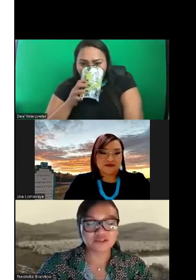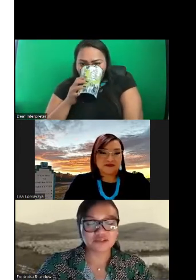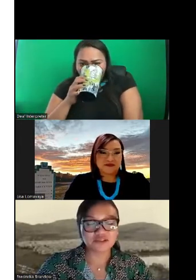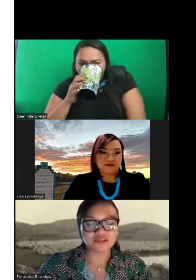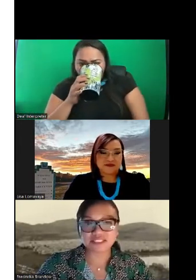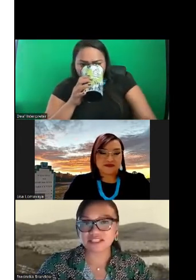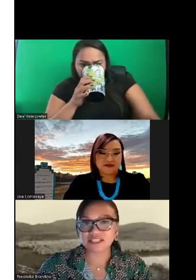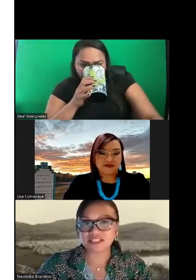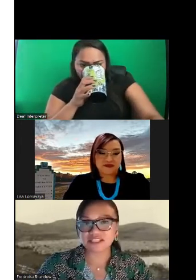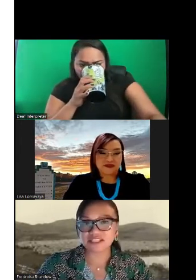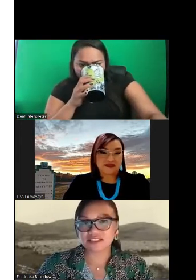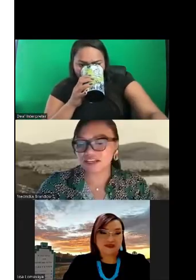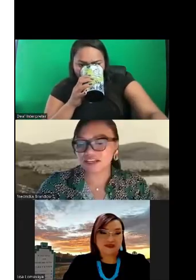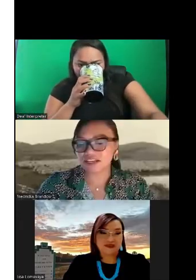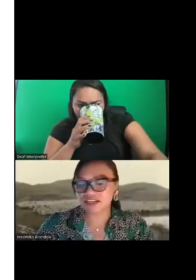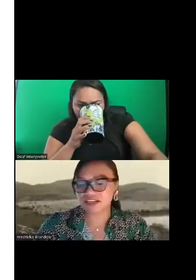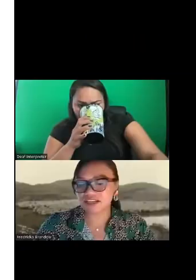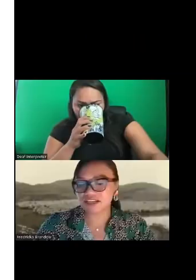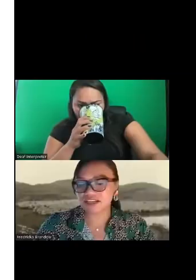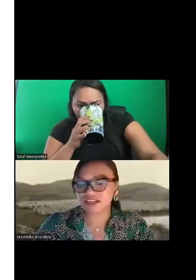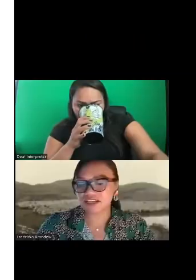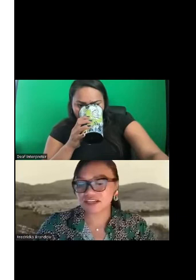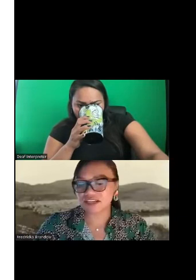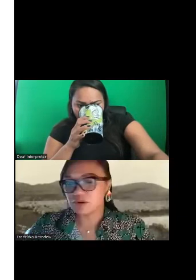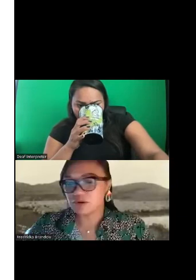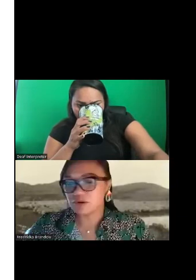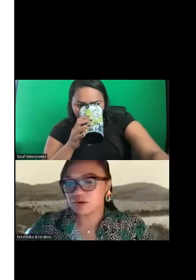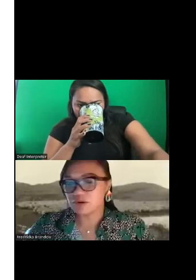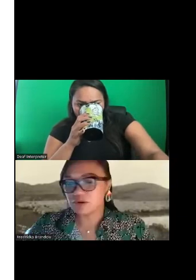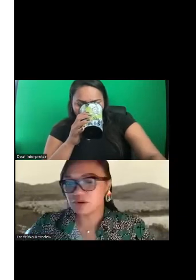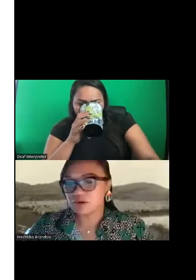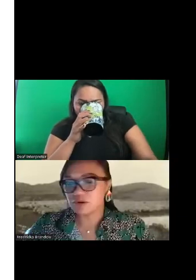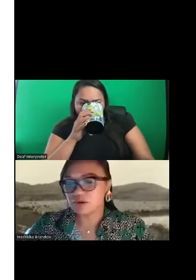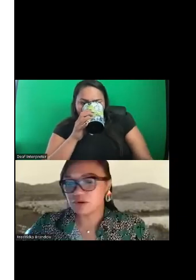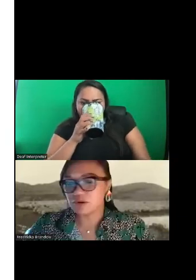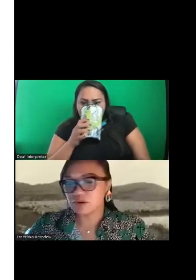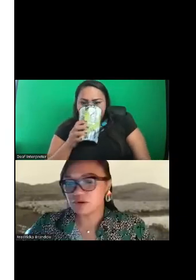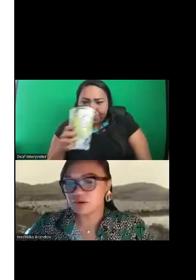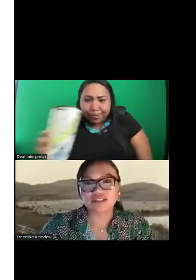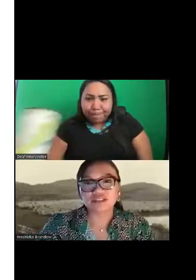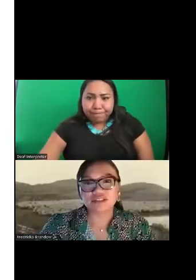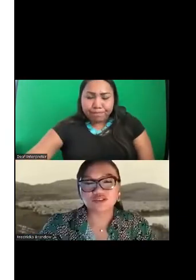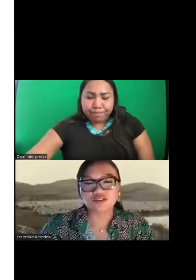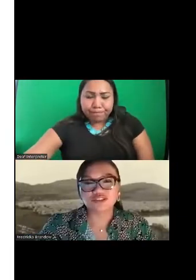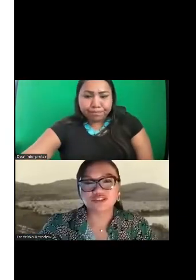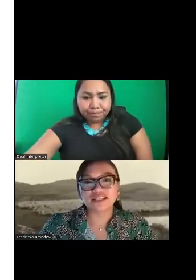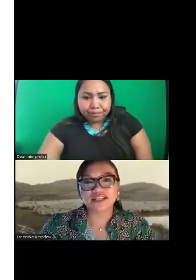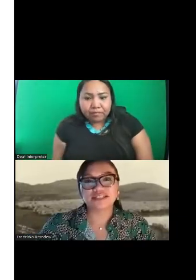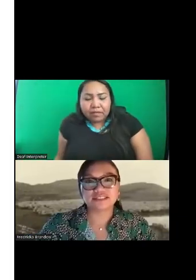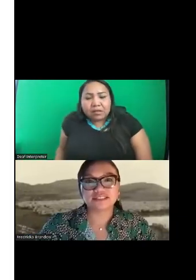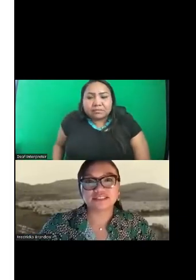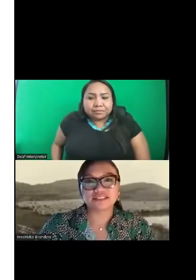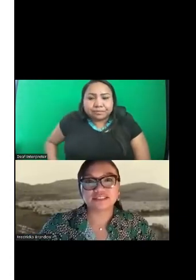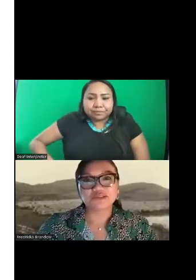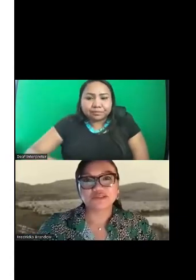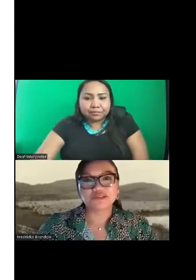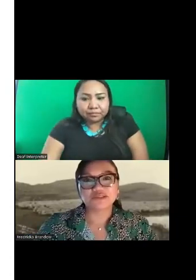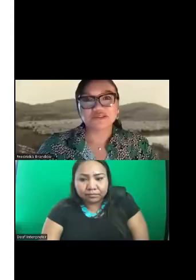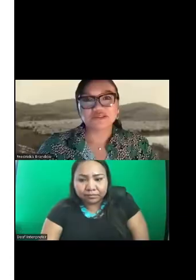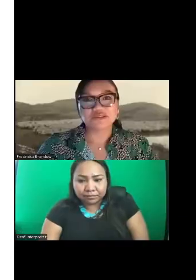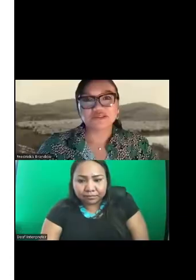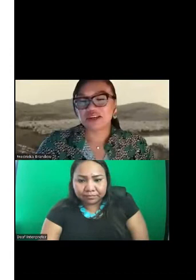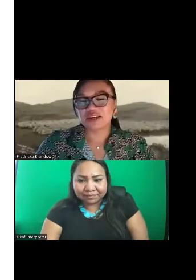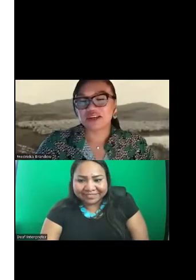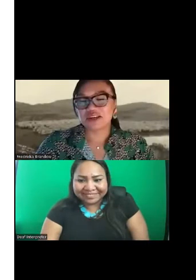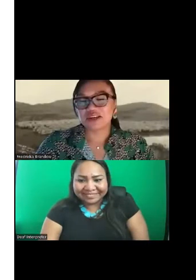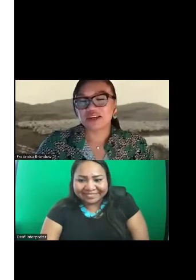Thank you, Lisa. And I want to go ahead and say I have not heard the jelly to the Navajo